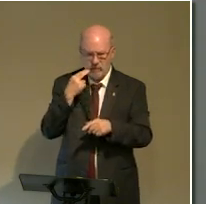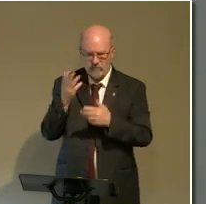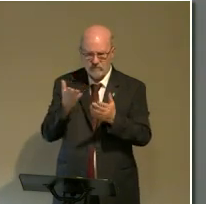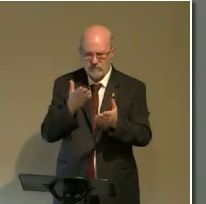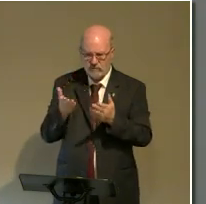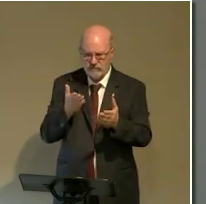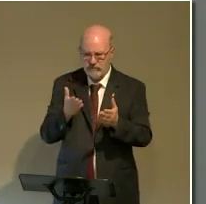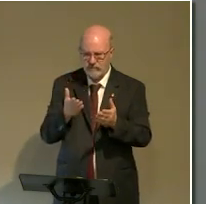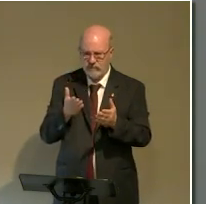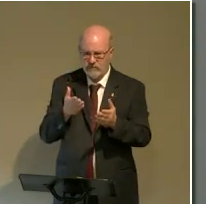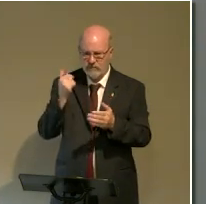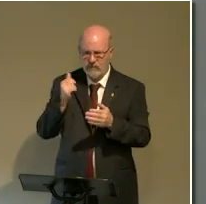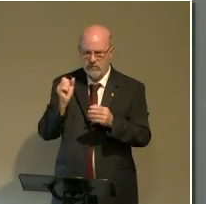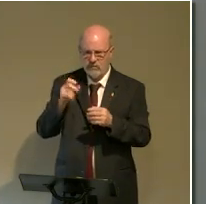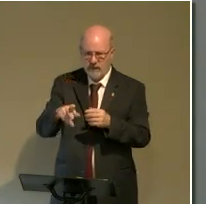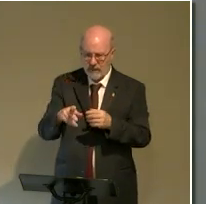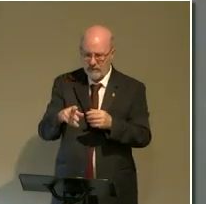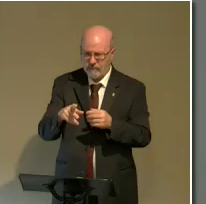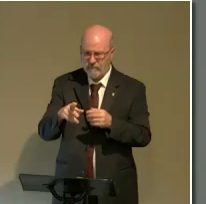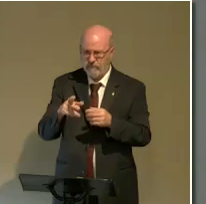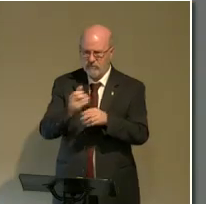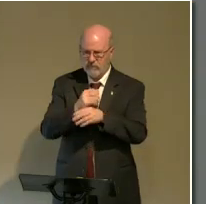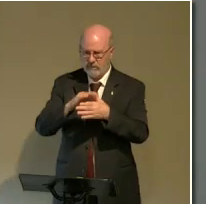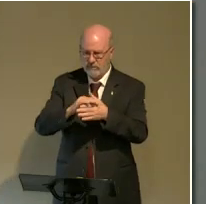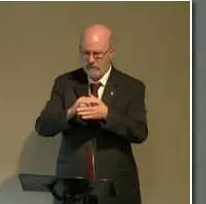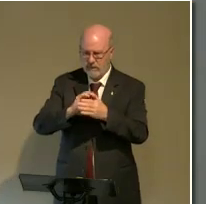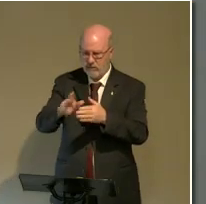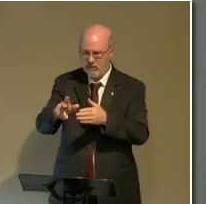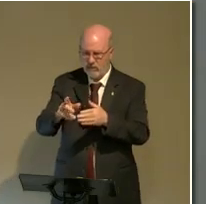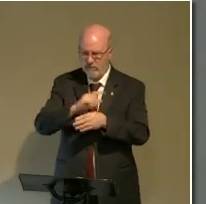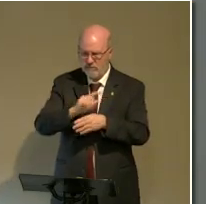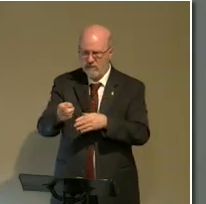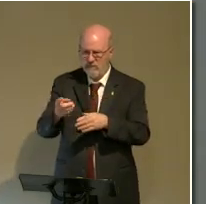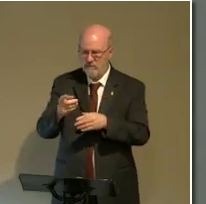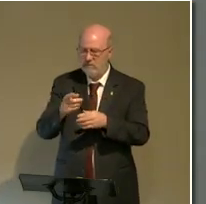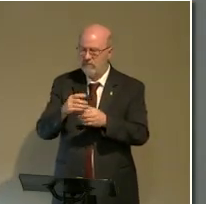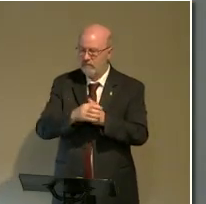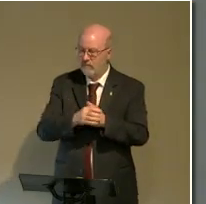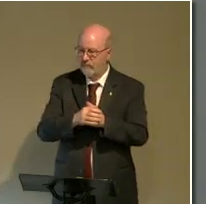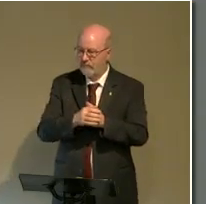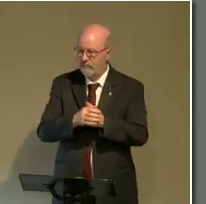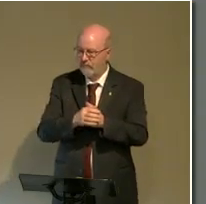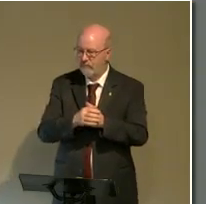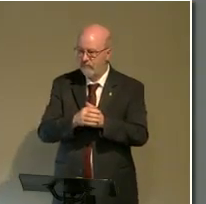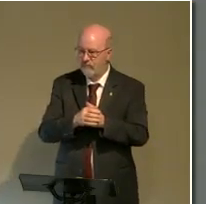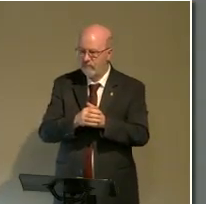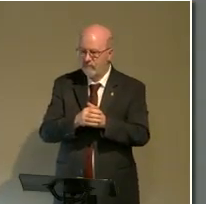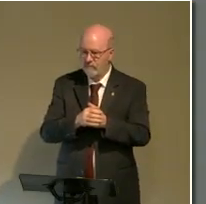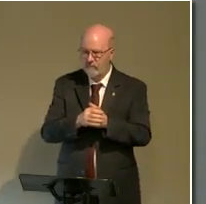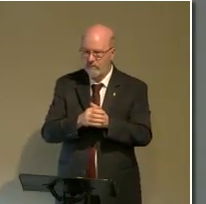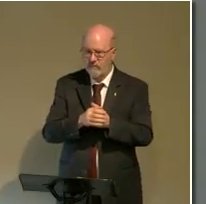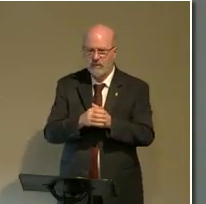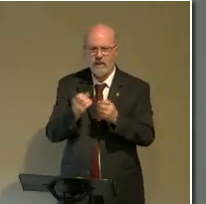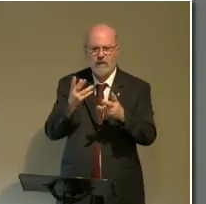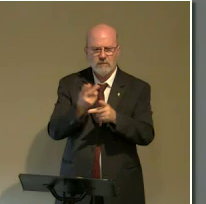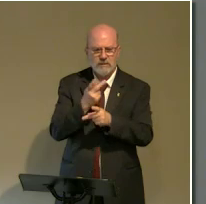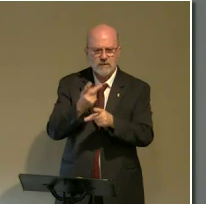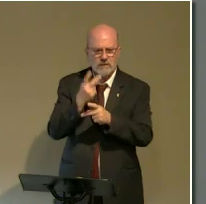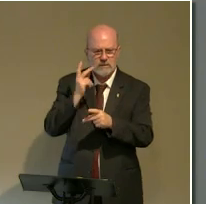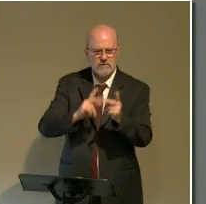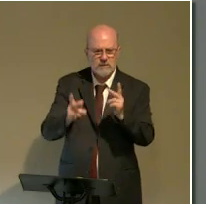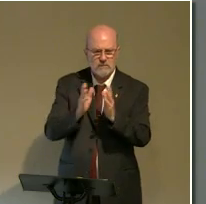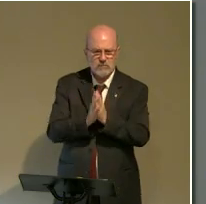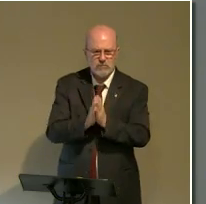served, okay? Because you got to go back, grab a piece of meat, go out, back, forth, okay? You know how many times I've seen